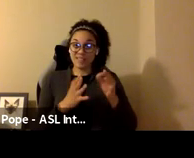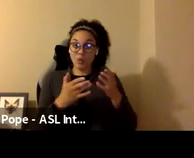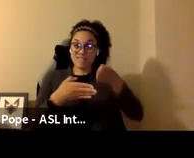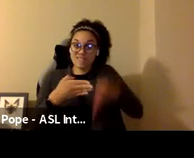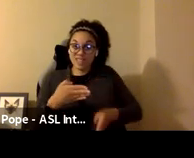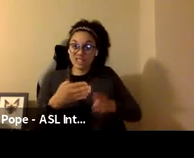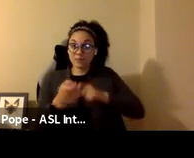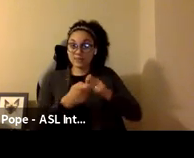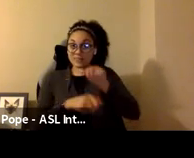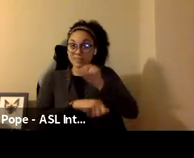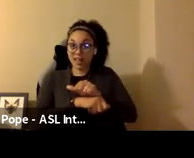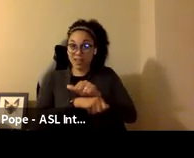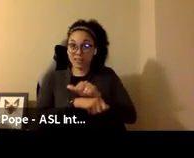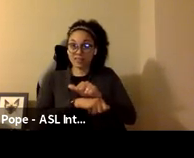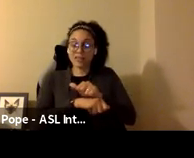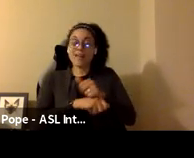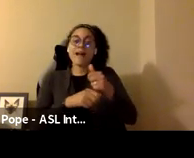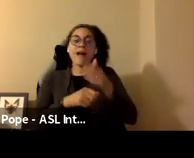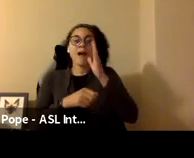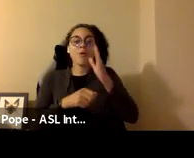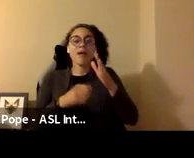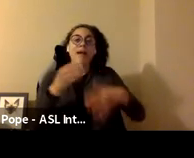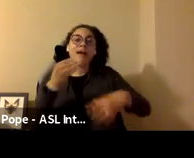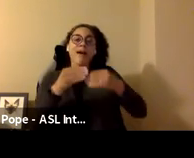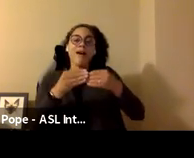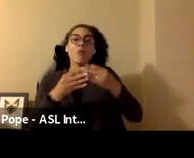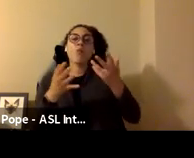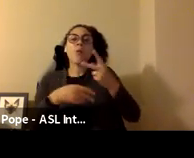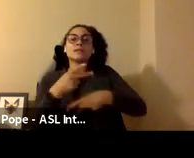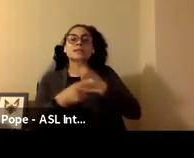is the reward going to be? I have some suggestions.